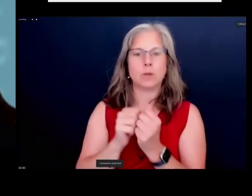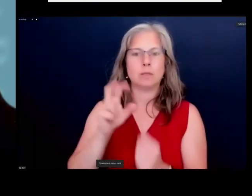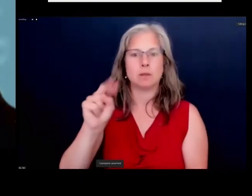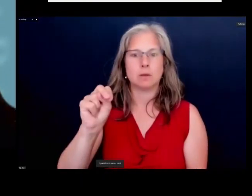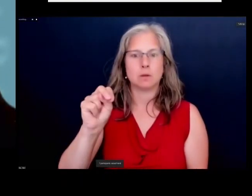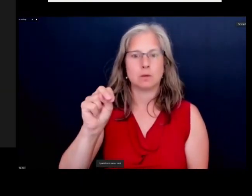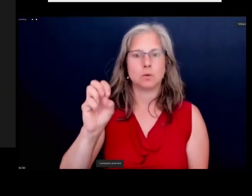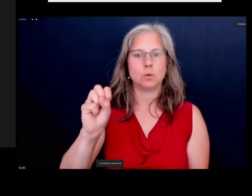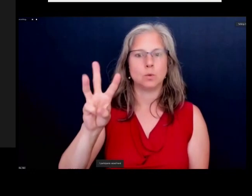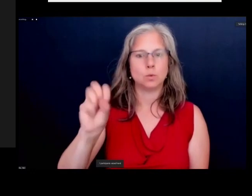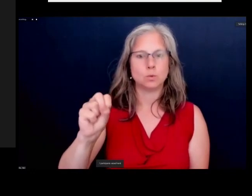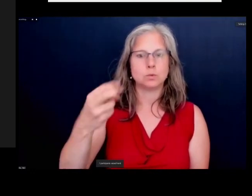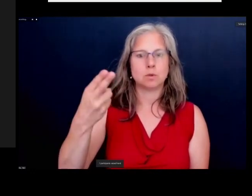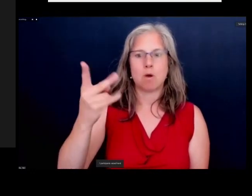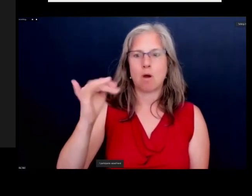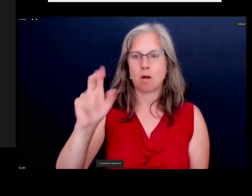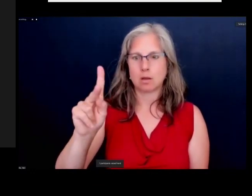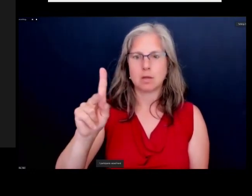Hawk.